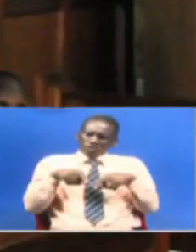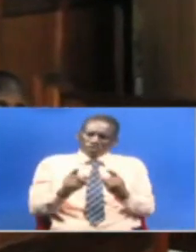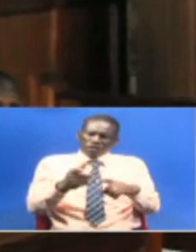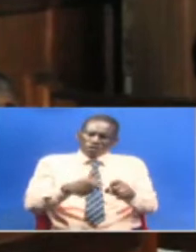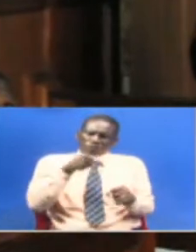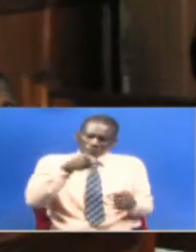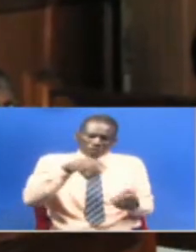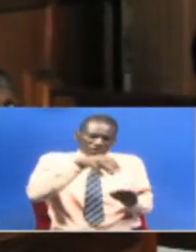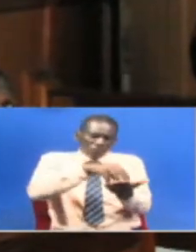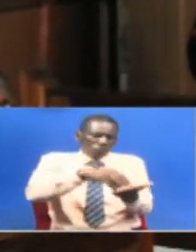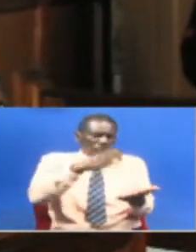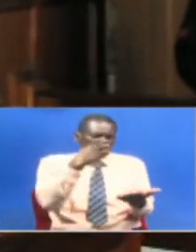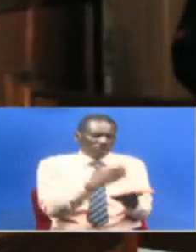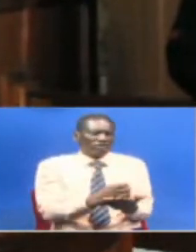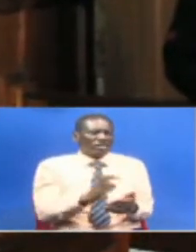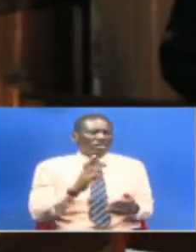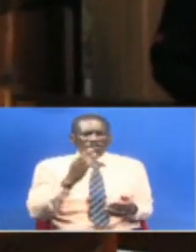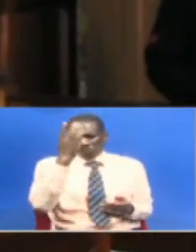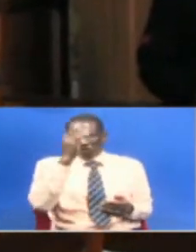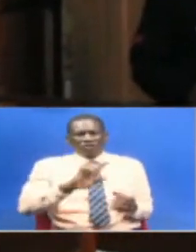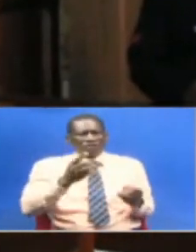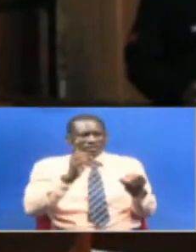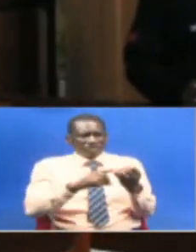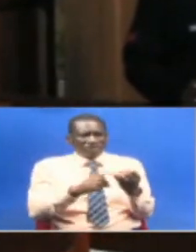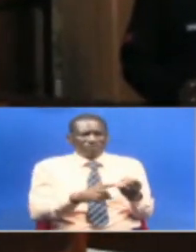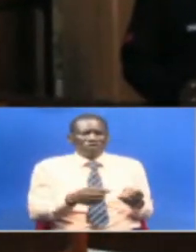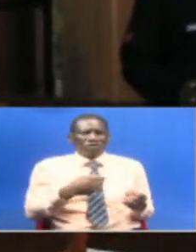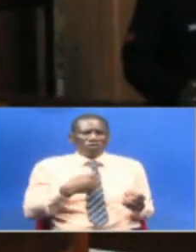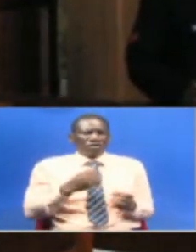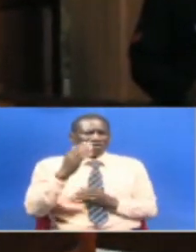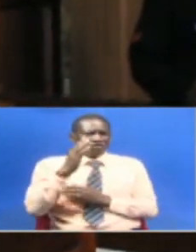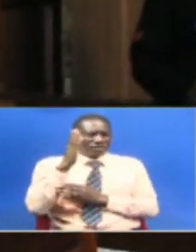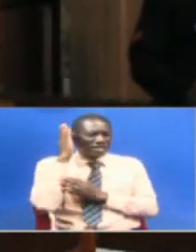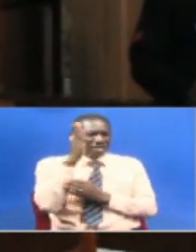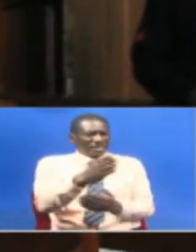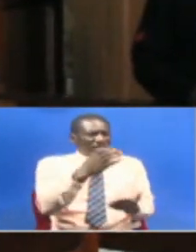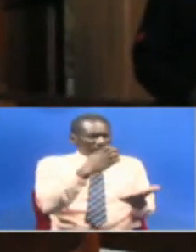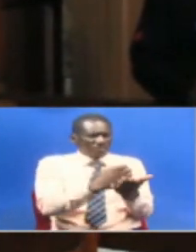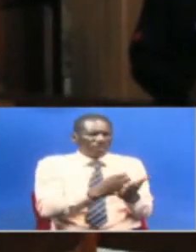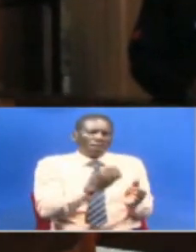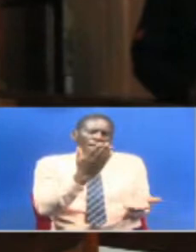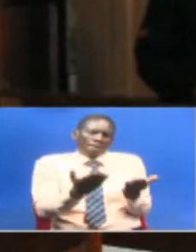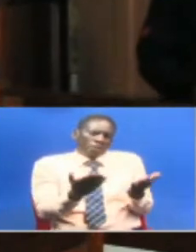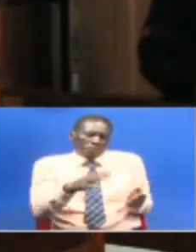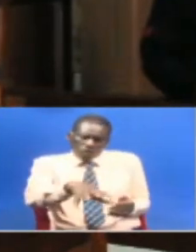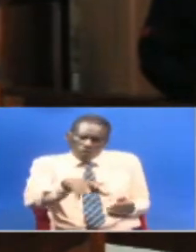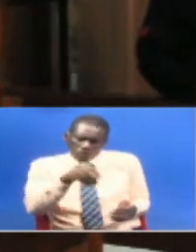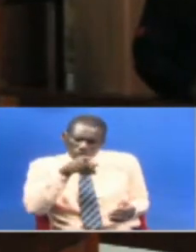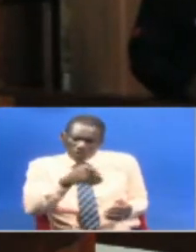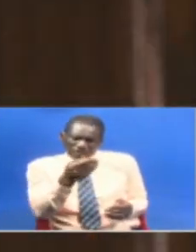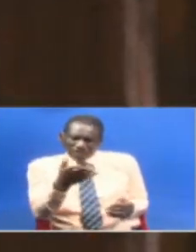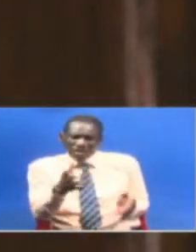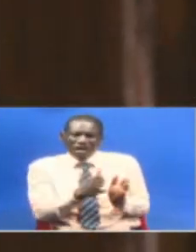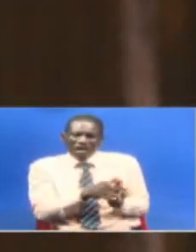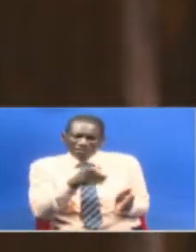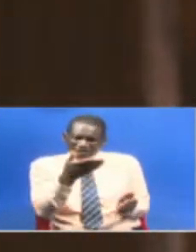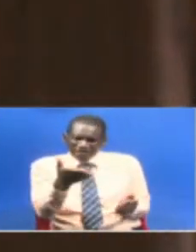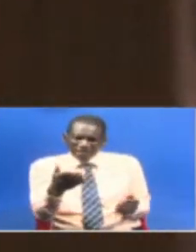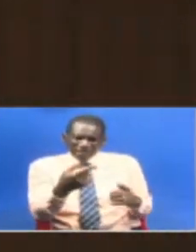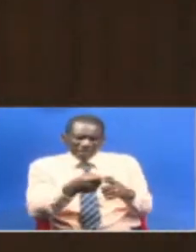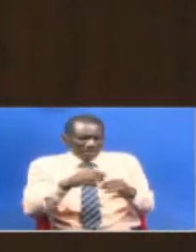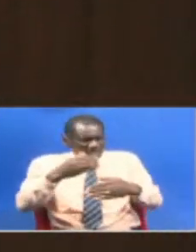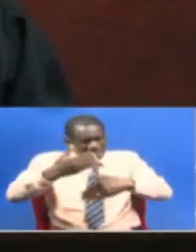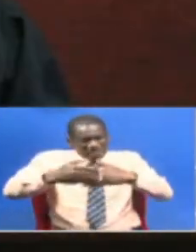it, because first of all, there is direct evidence. Either you were found with this article, and this article then is connected